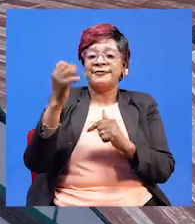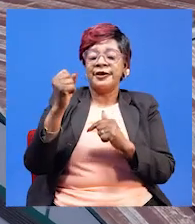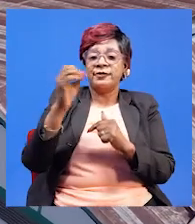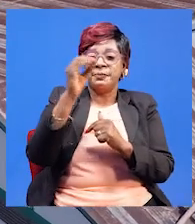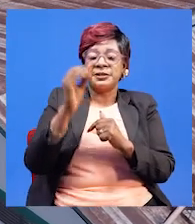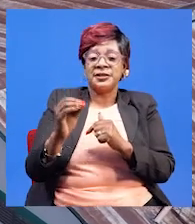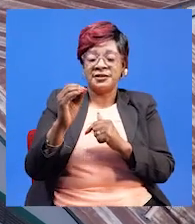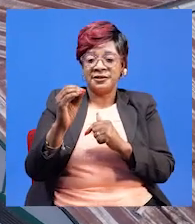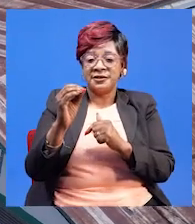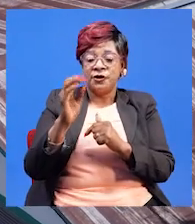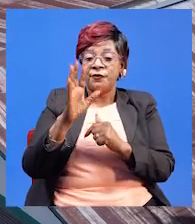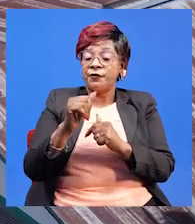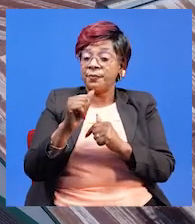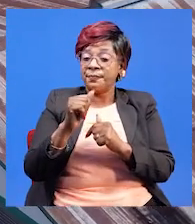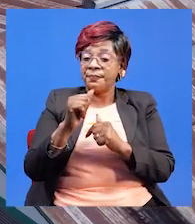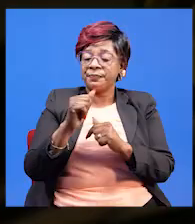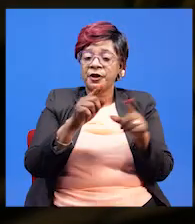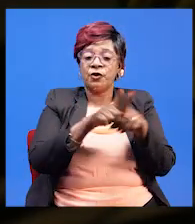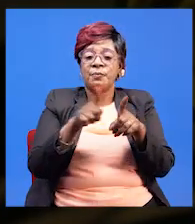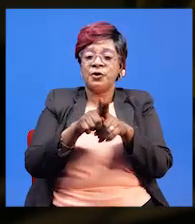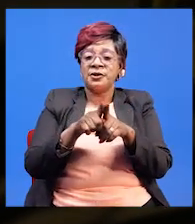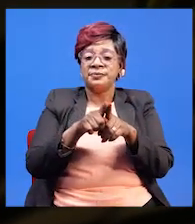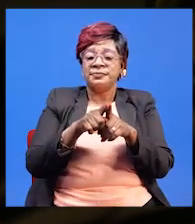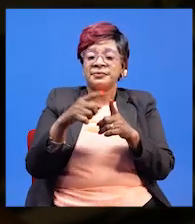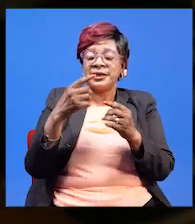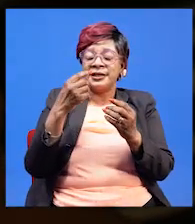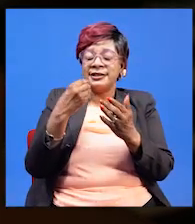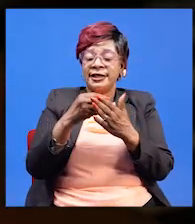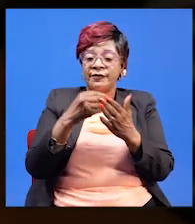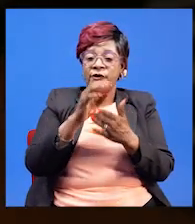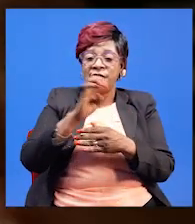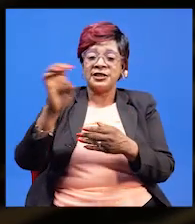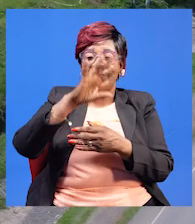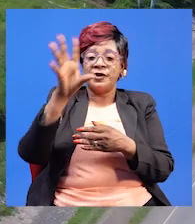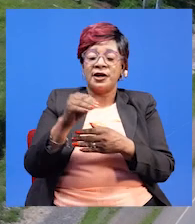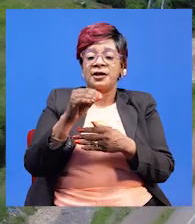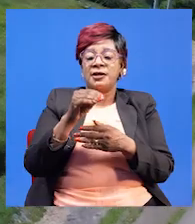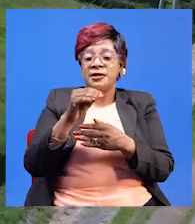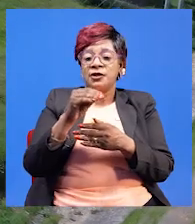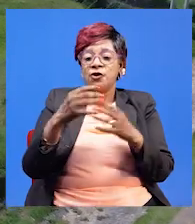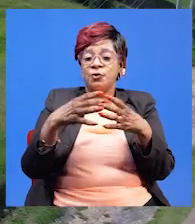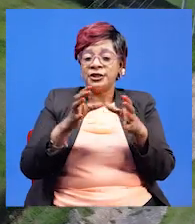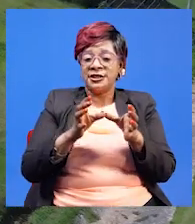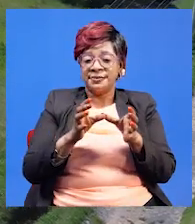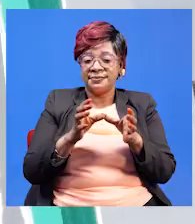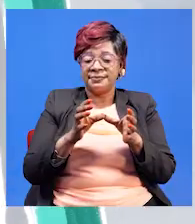35% duty on the common external tariffs of East African Community.